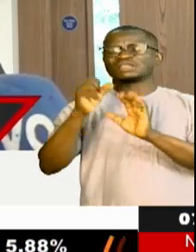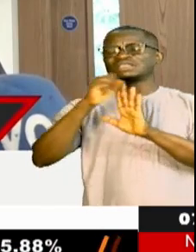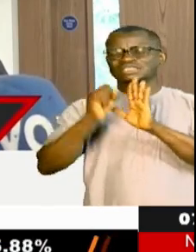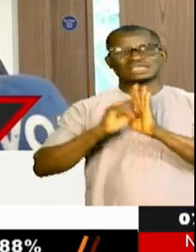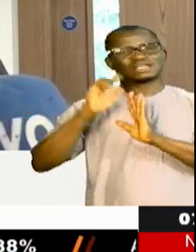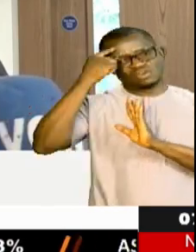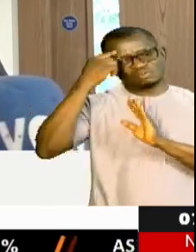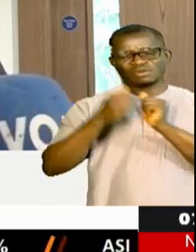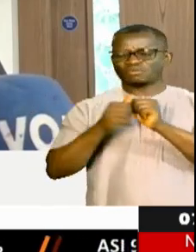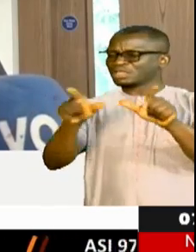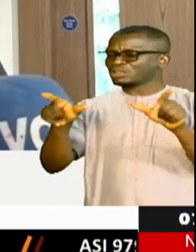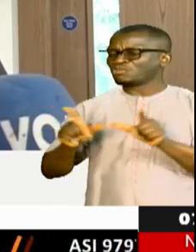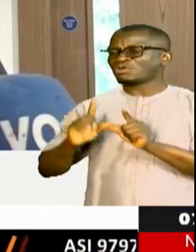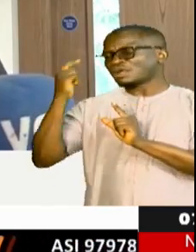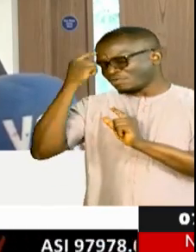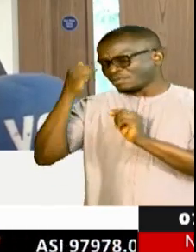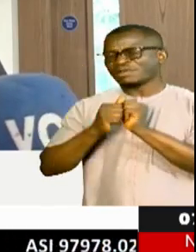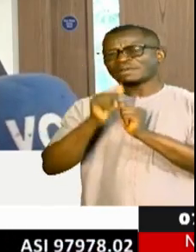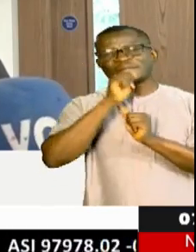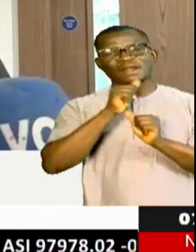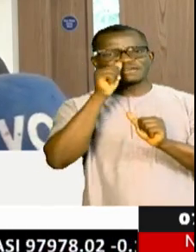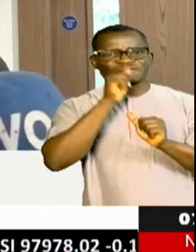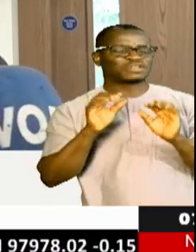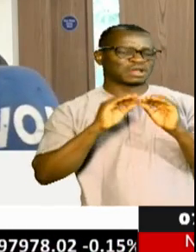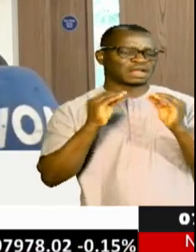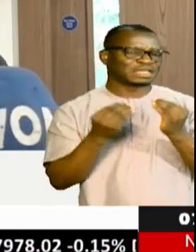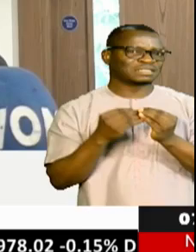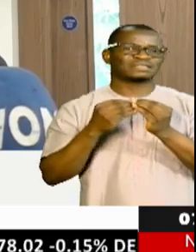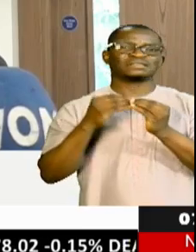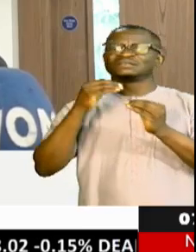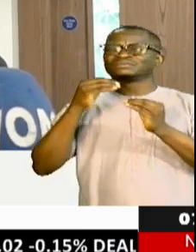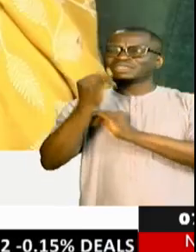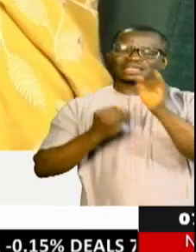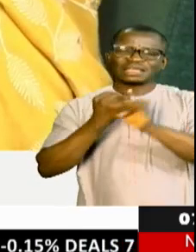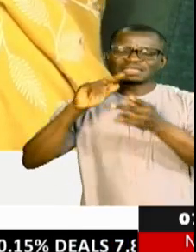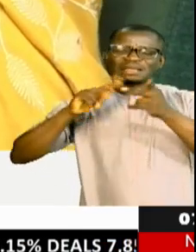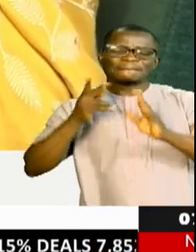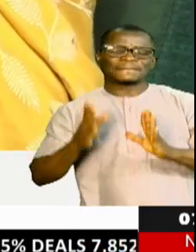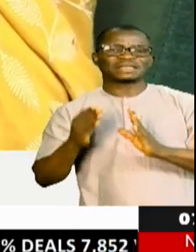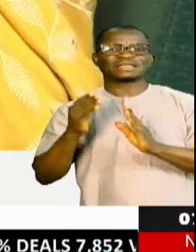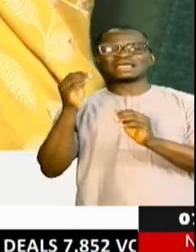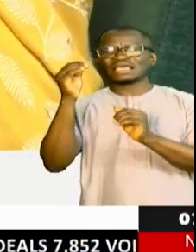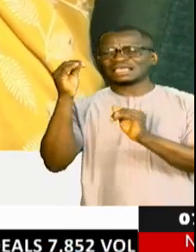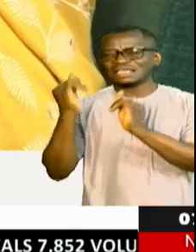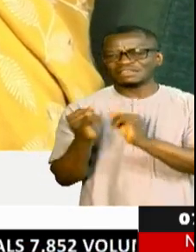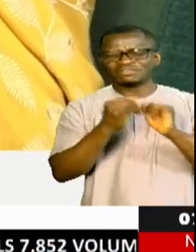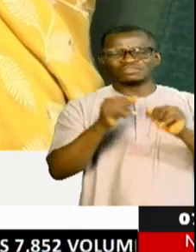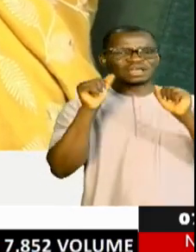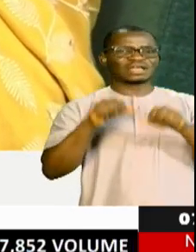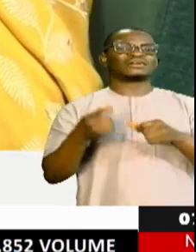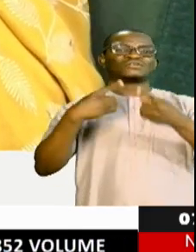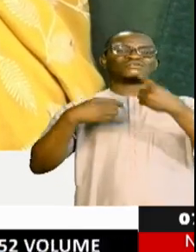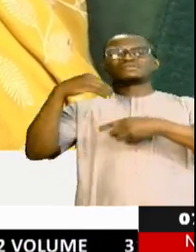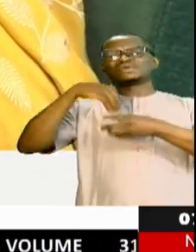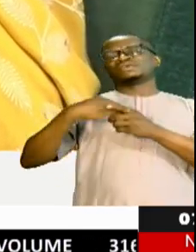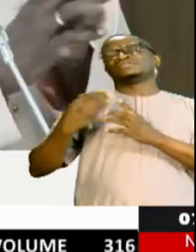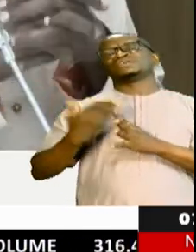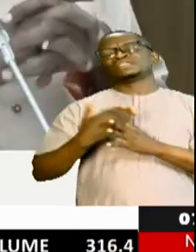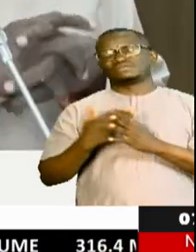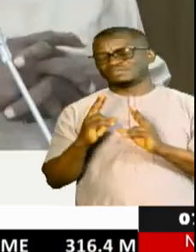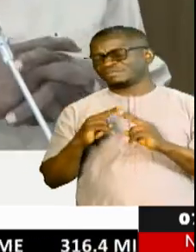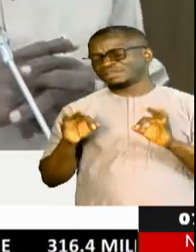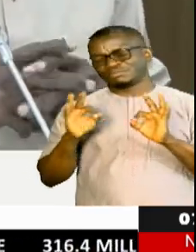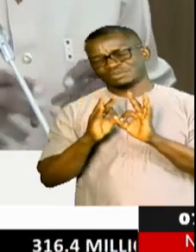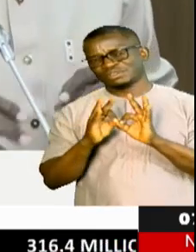government, with the private sector, international partners, so that individuals also can intervene. Intervention must be holistic. They are